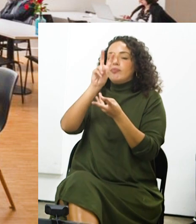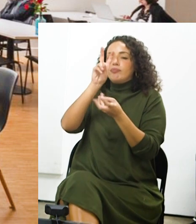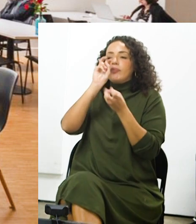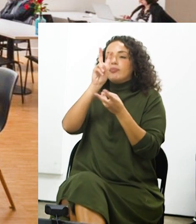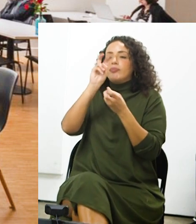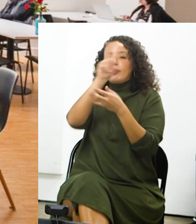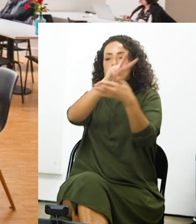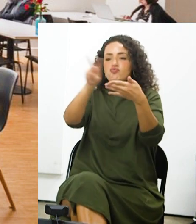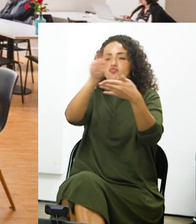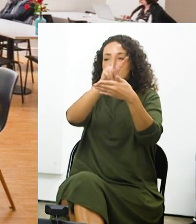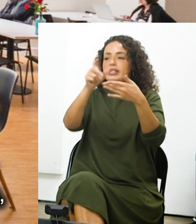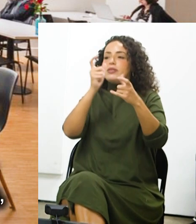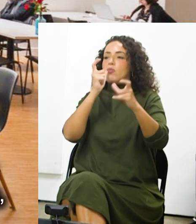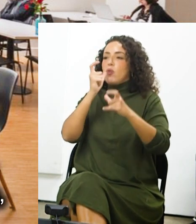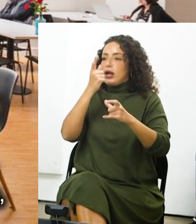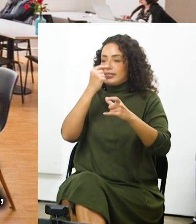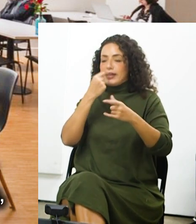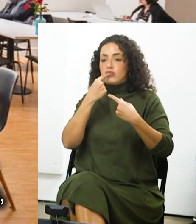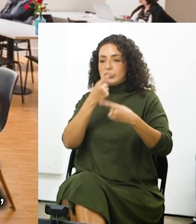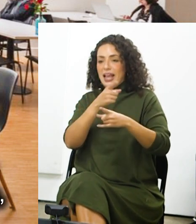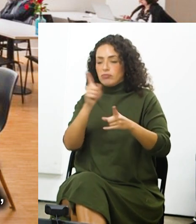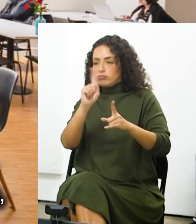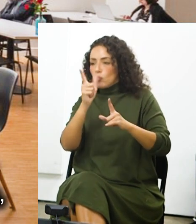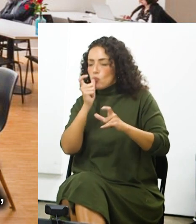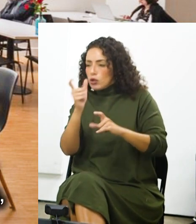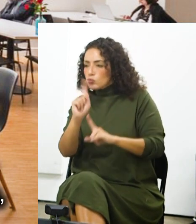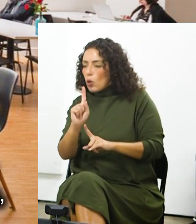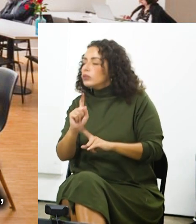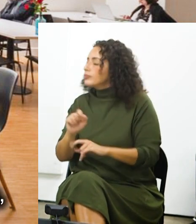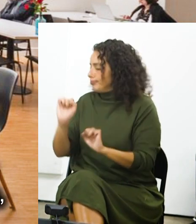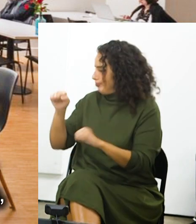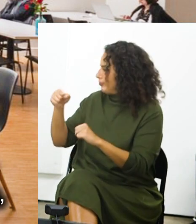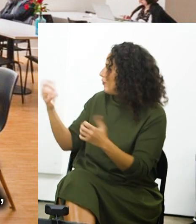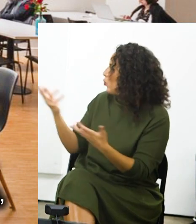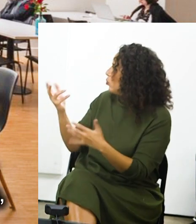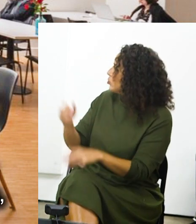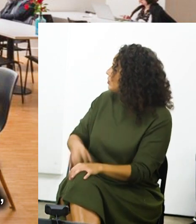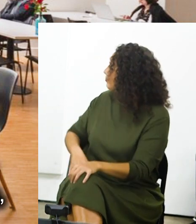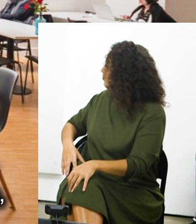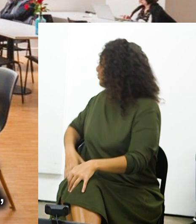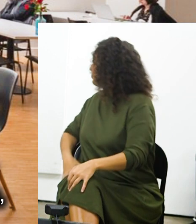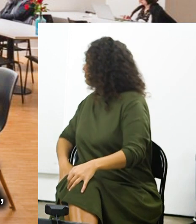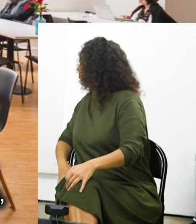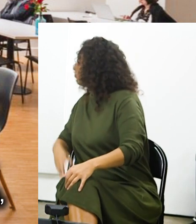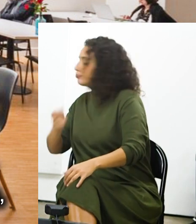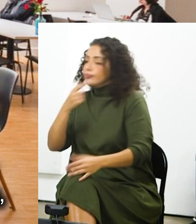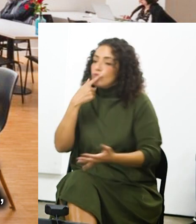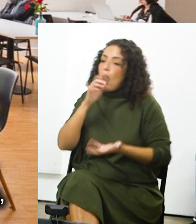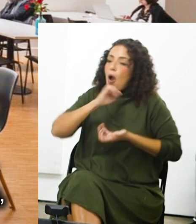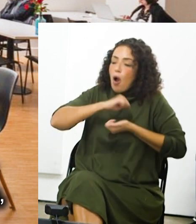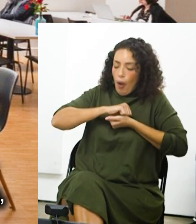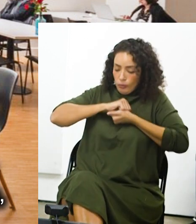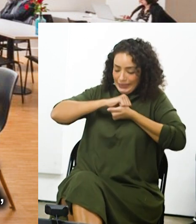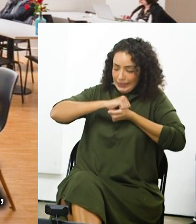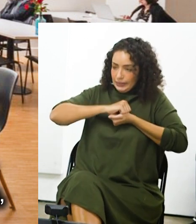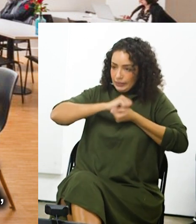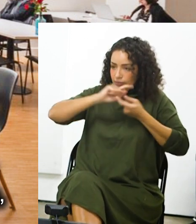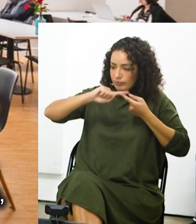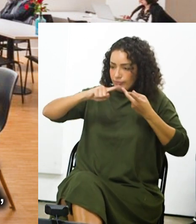Could you read a little bit what the words say? Oh, sure. Yeah, some of the words are saying holding